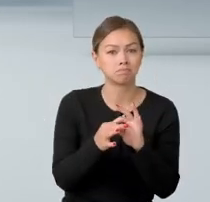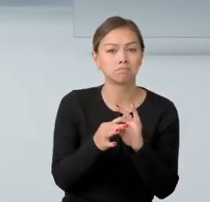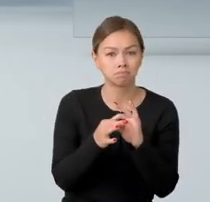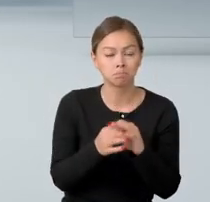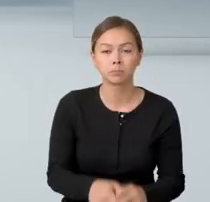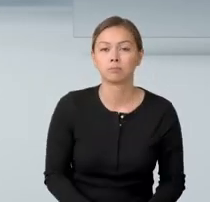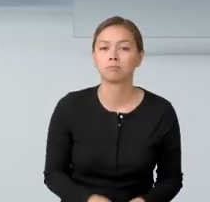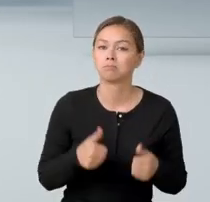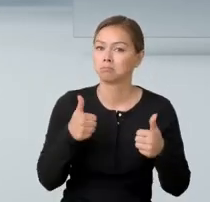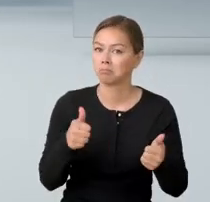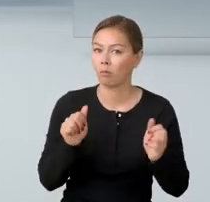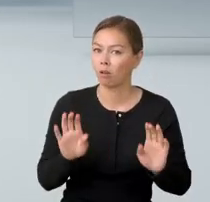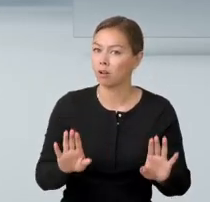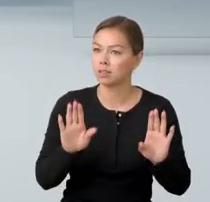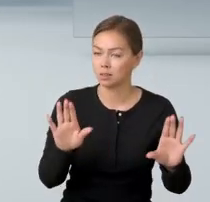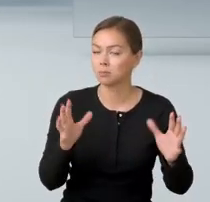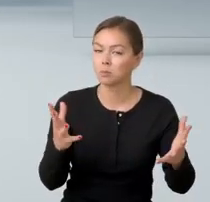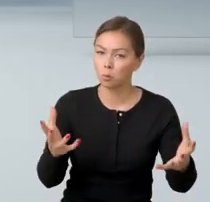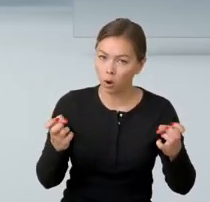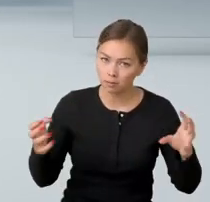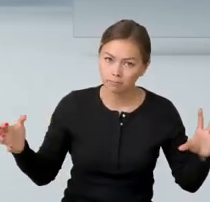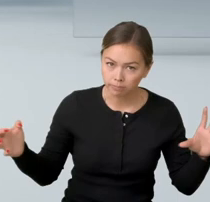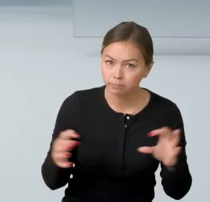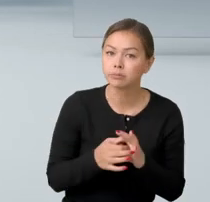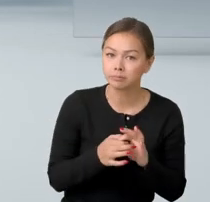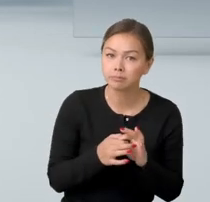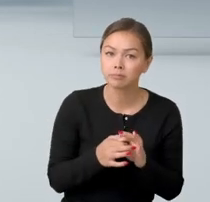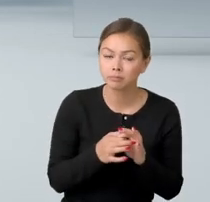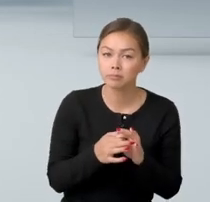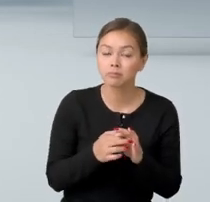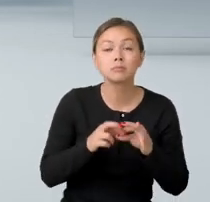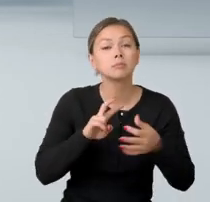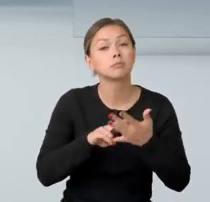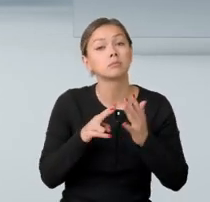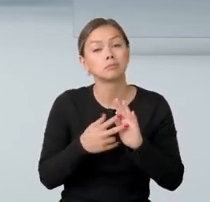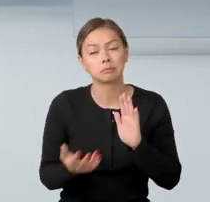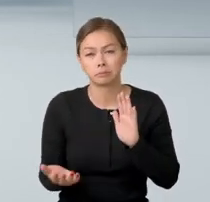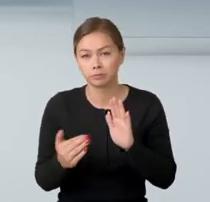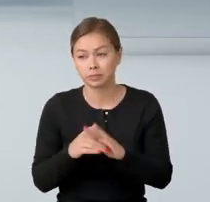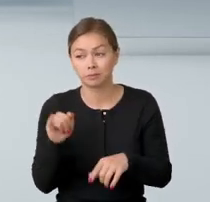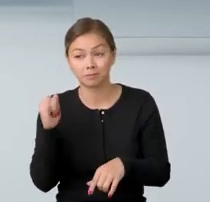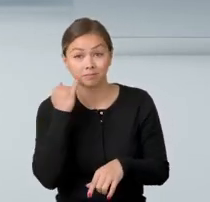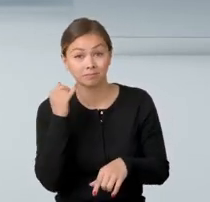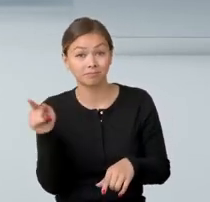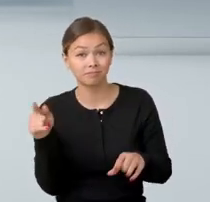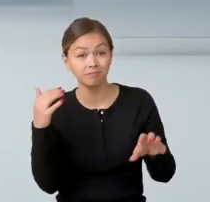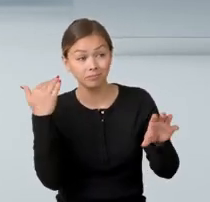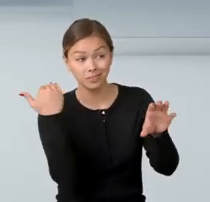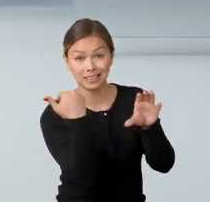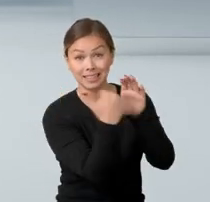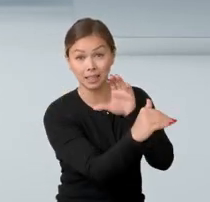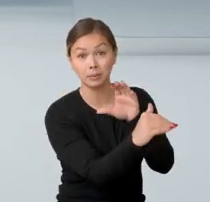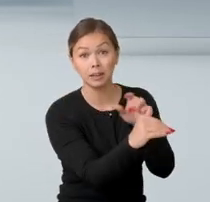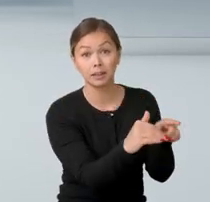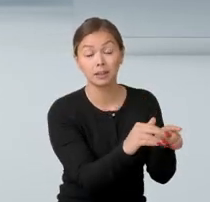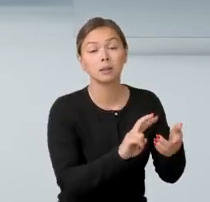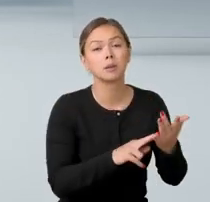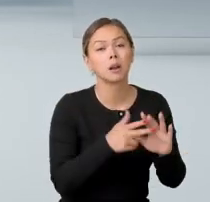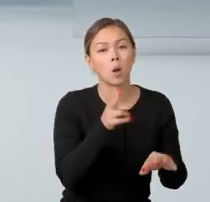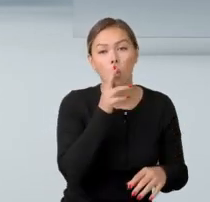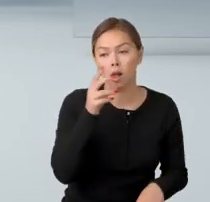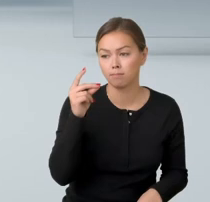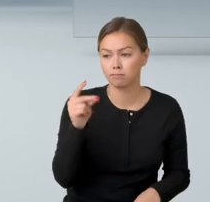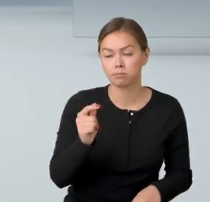text okay that's great that's what we want so if someone sends an email